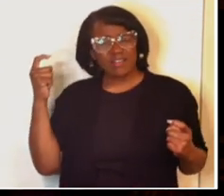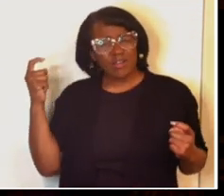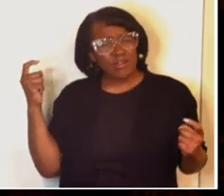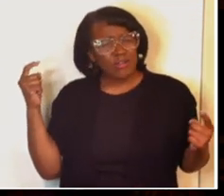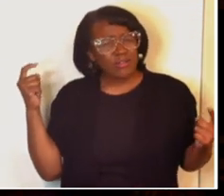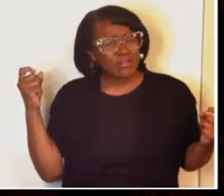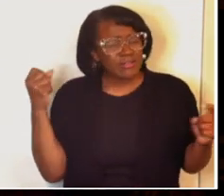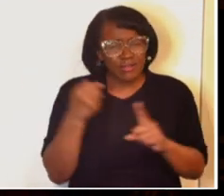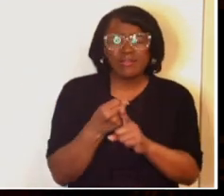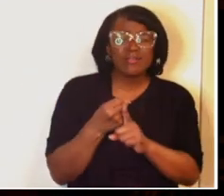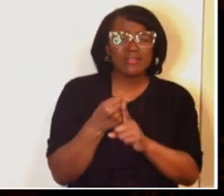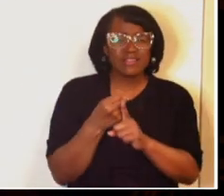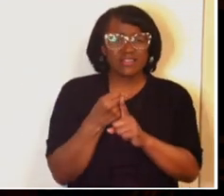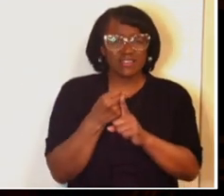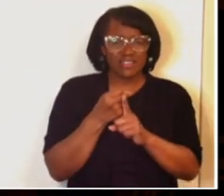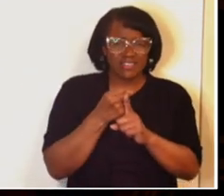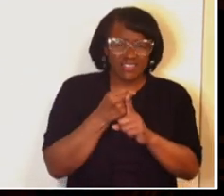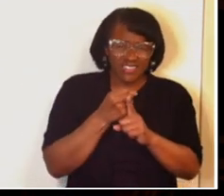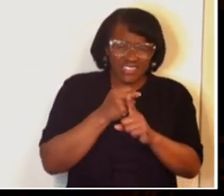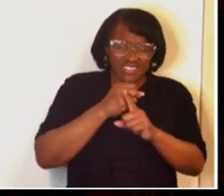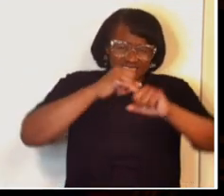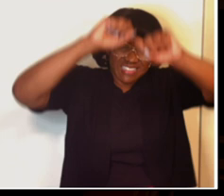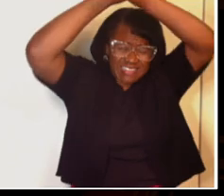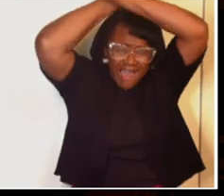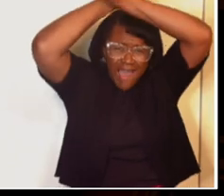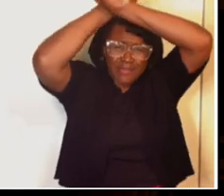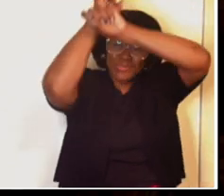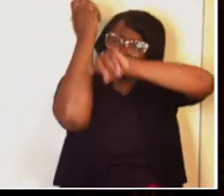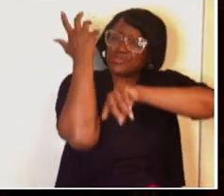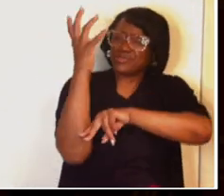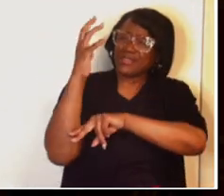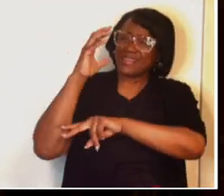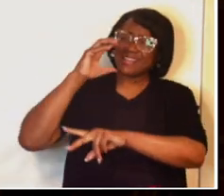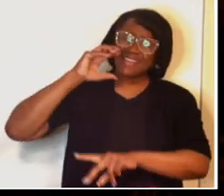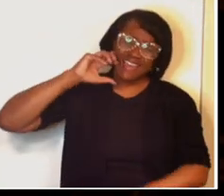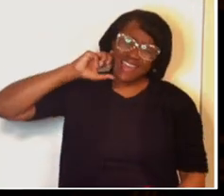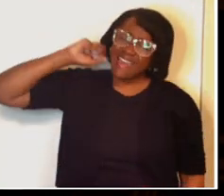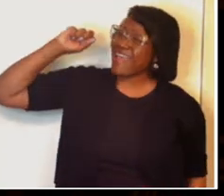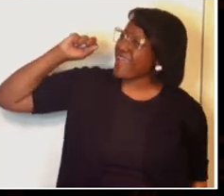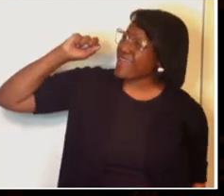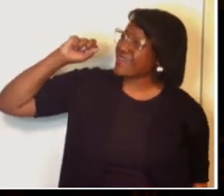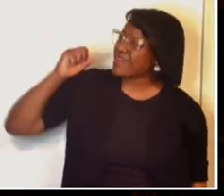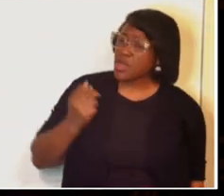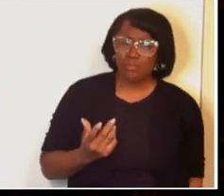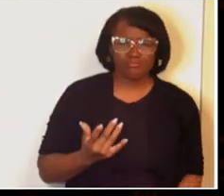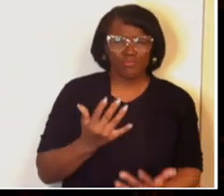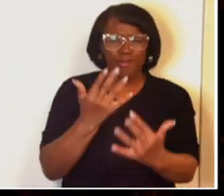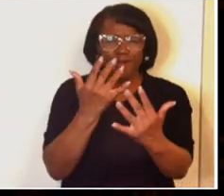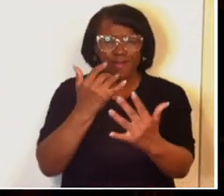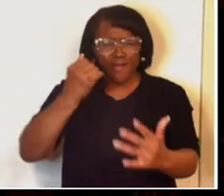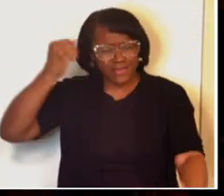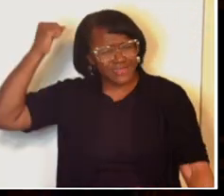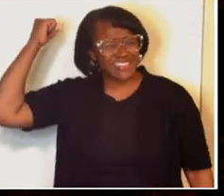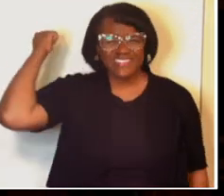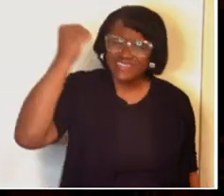tree, hang, torch, stab, cut,